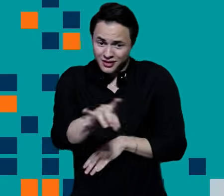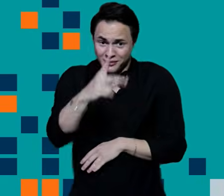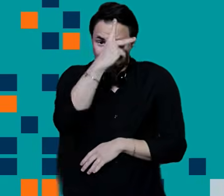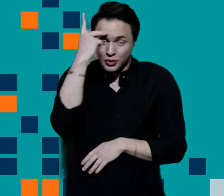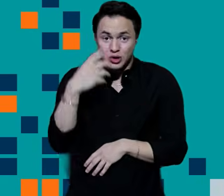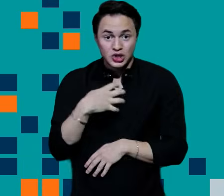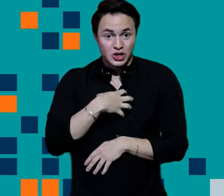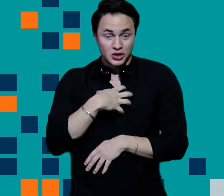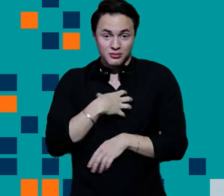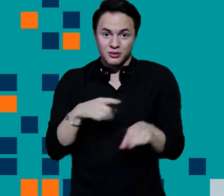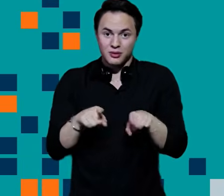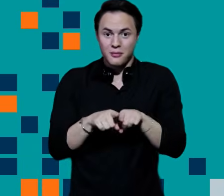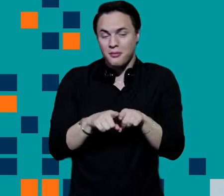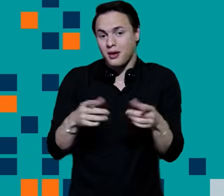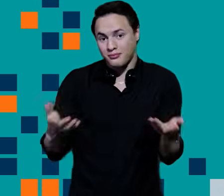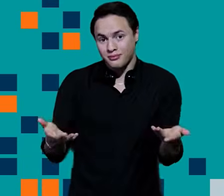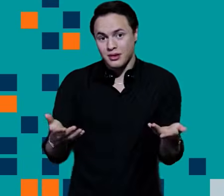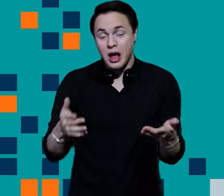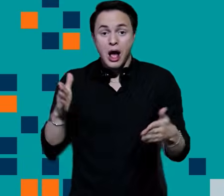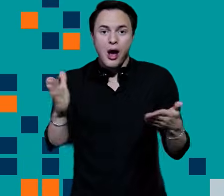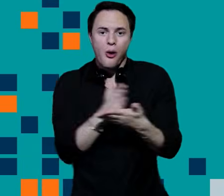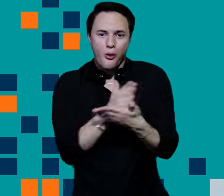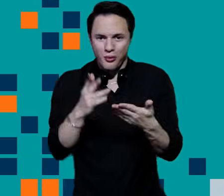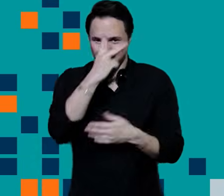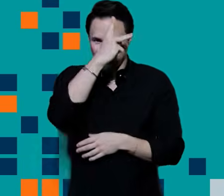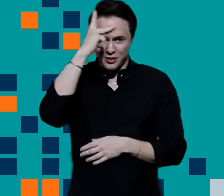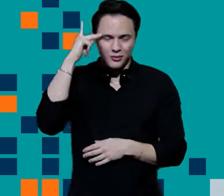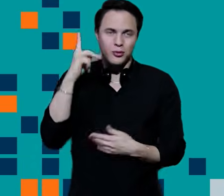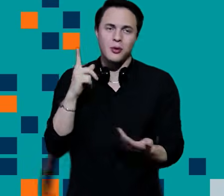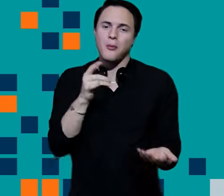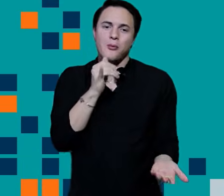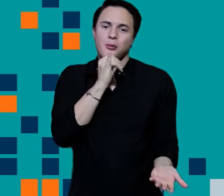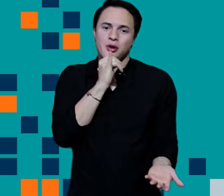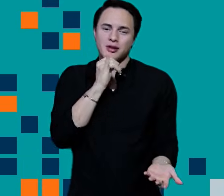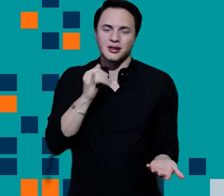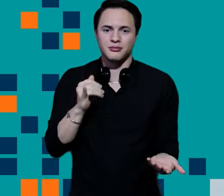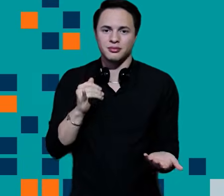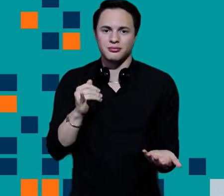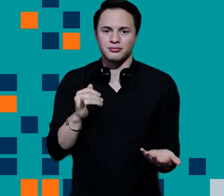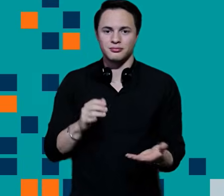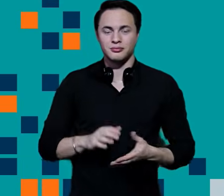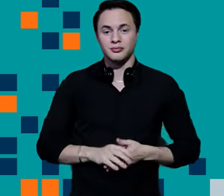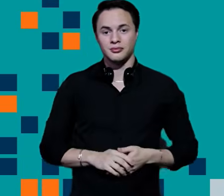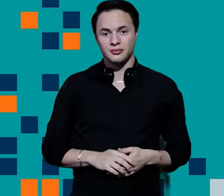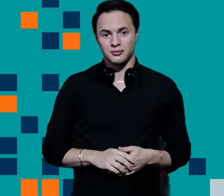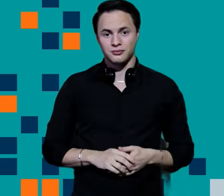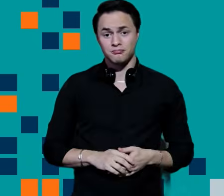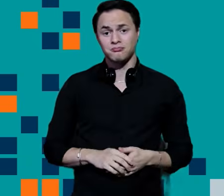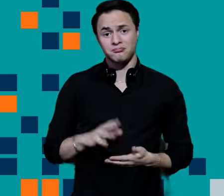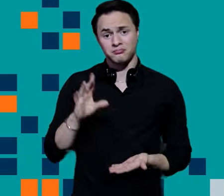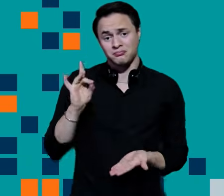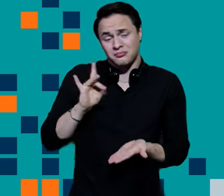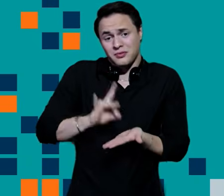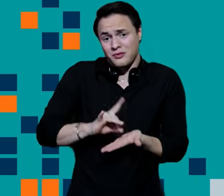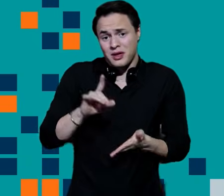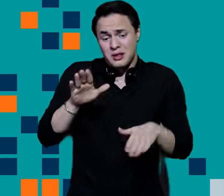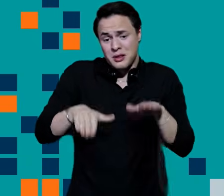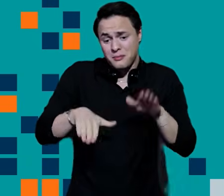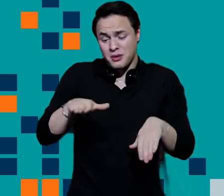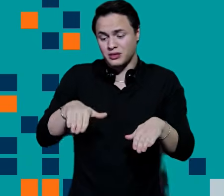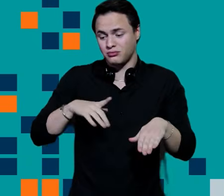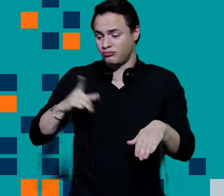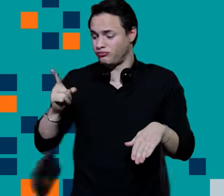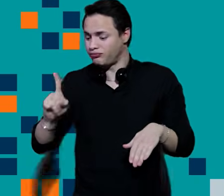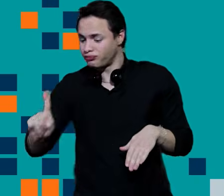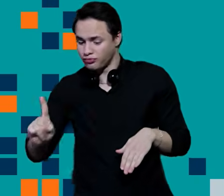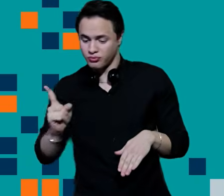make. Authenticity, we know people that aren't authentic And in fact, we know a lot of architecture that's very